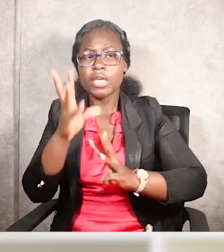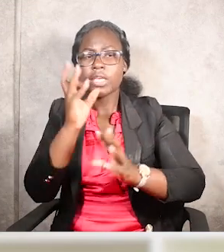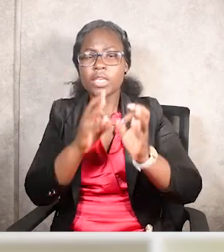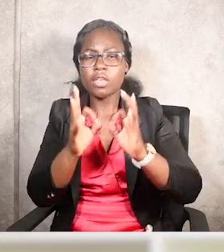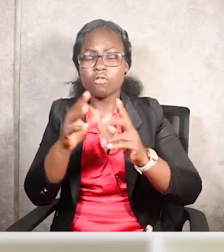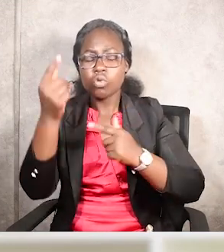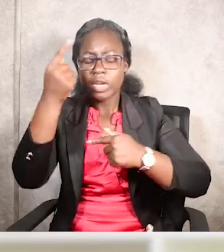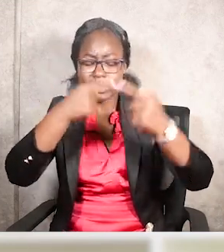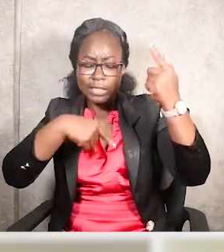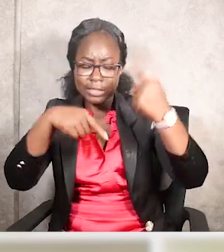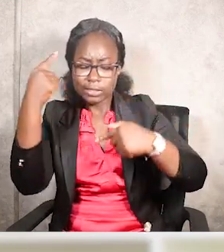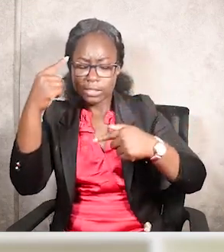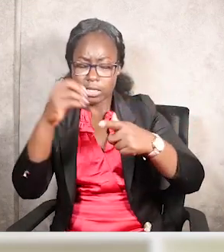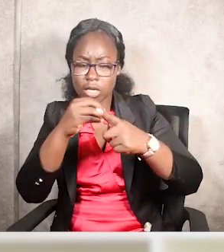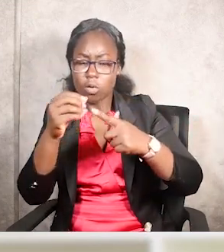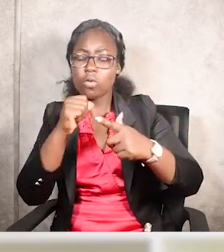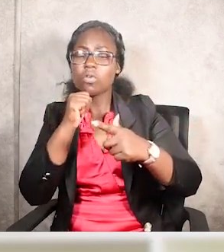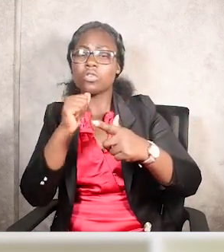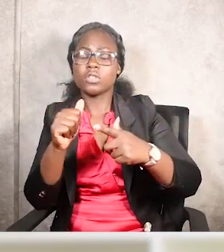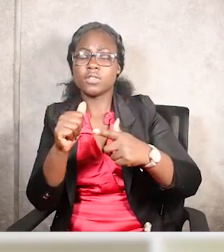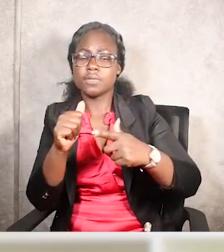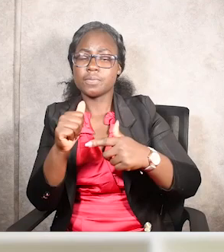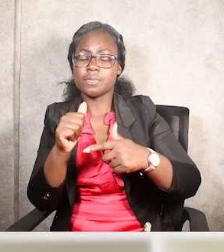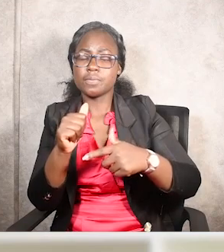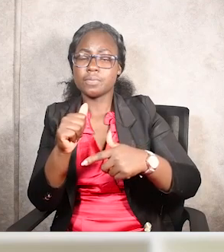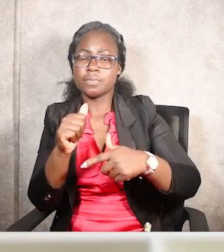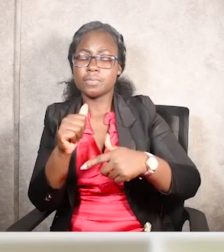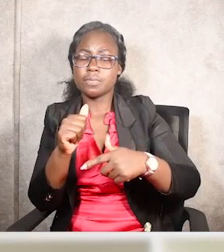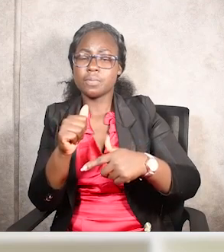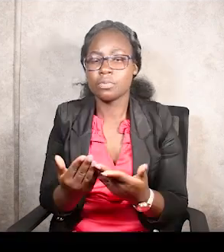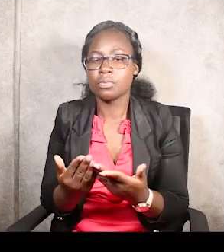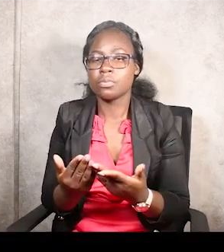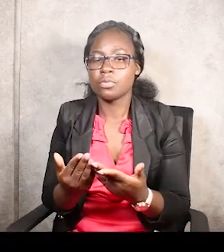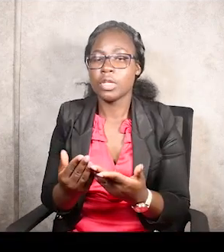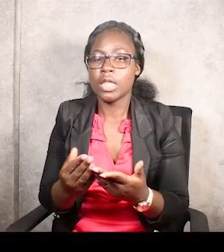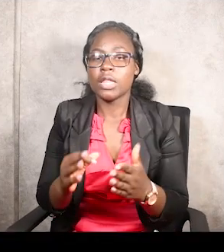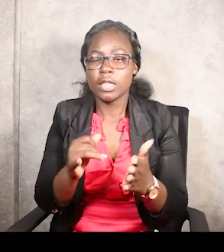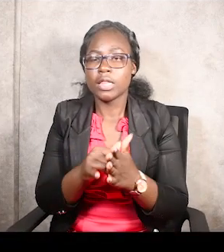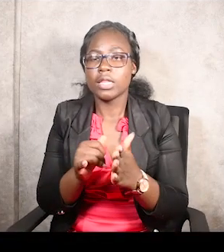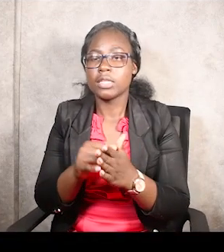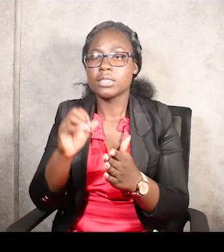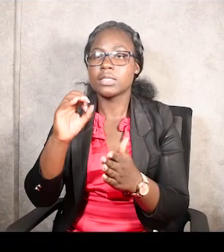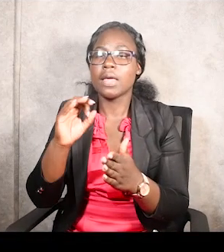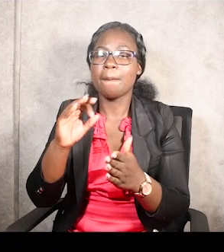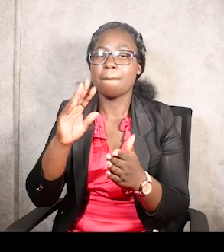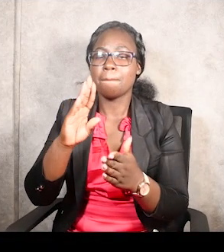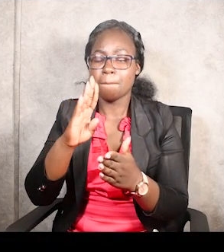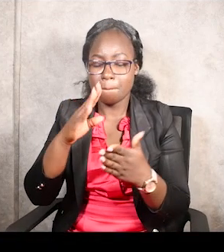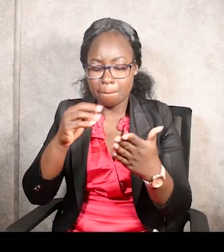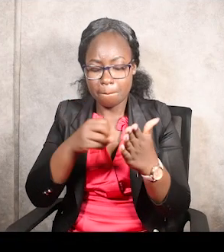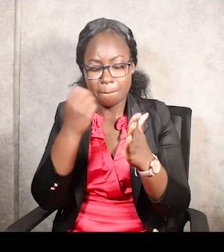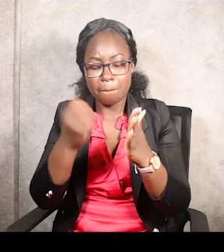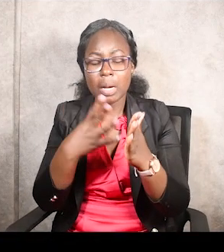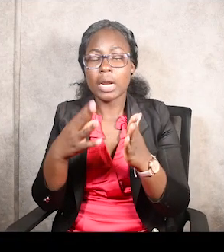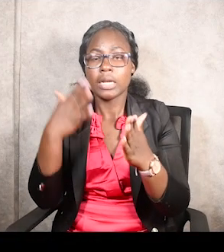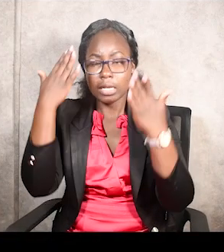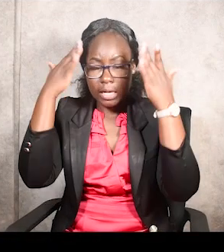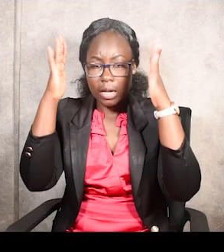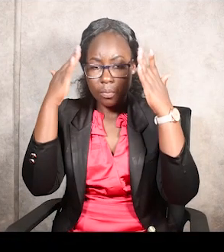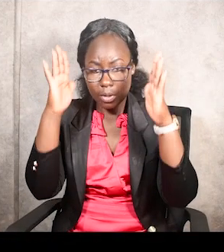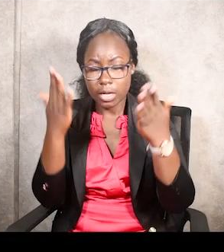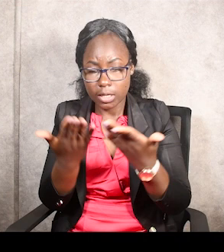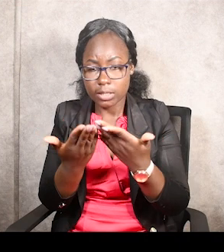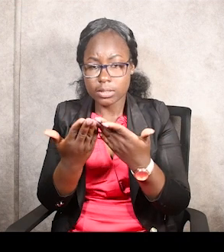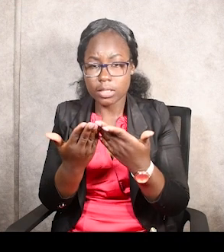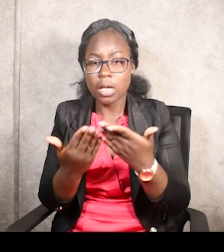sense of whether you're succeeding or not. The other one is the brand awareness matrix. This